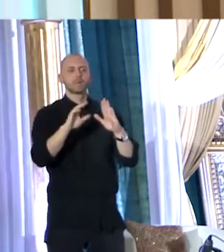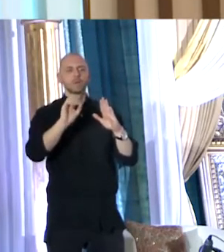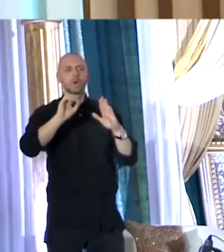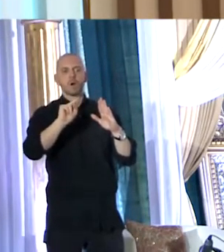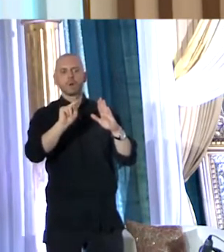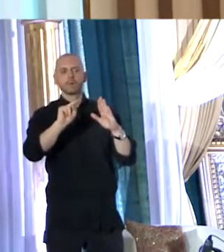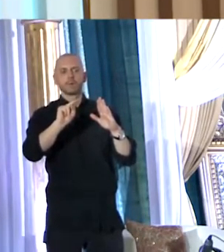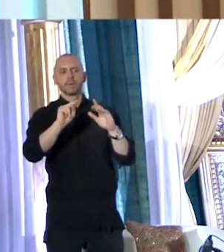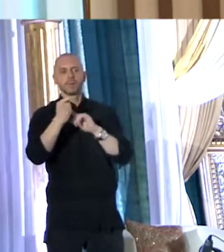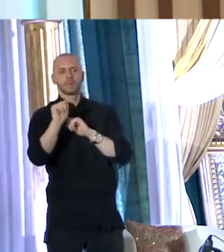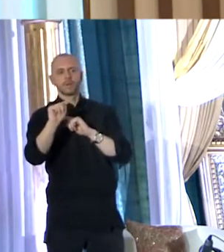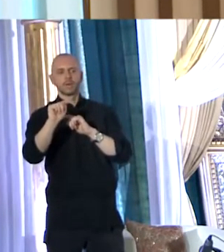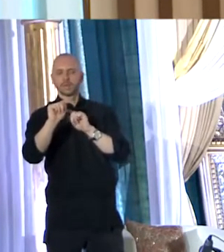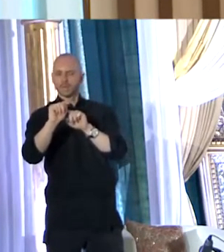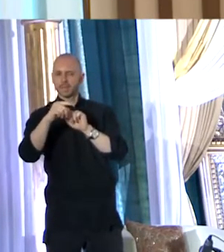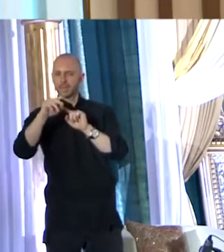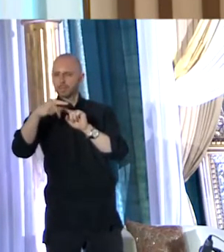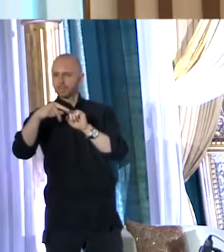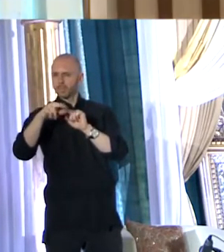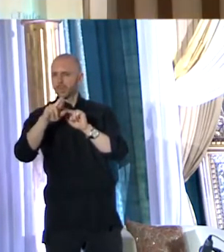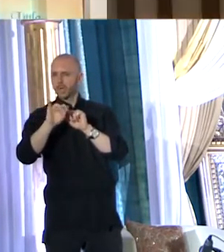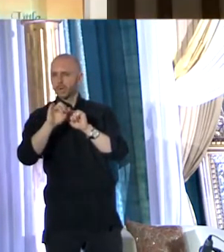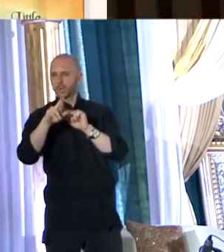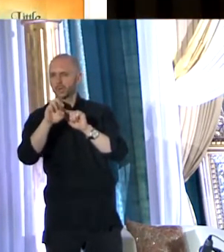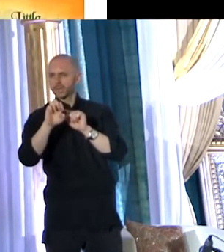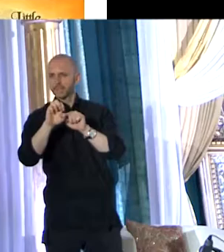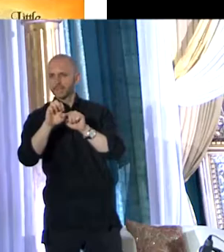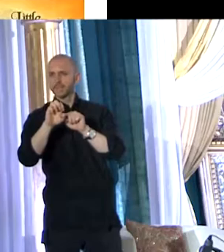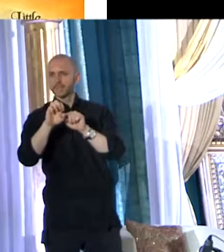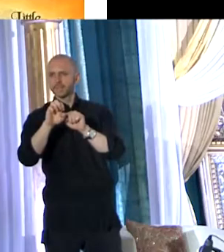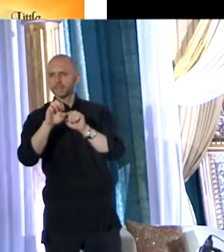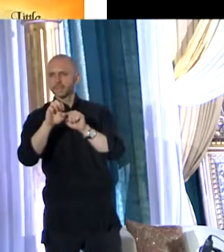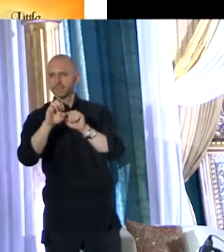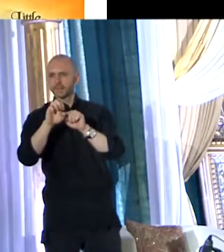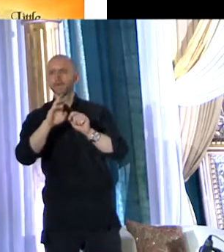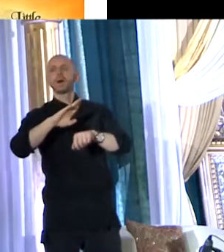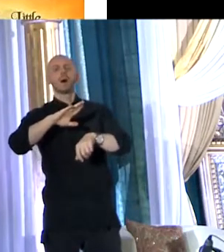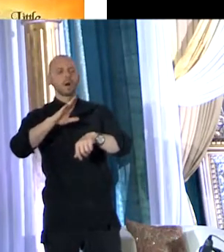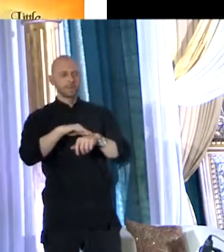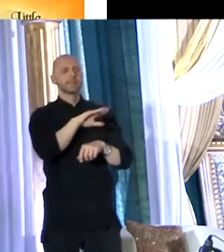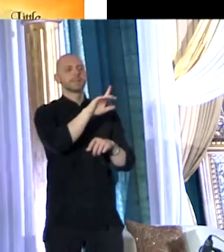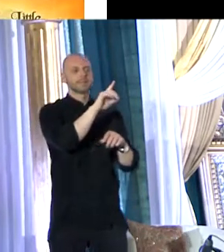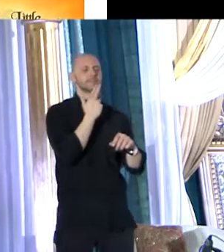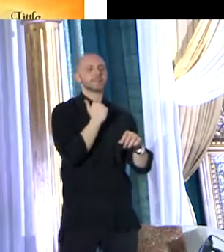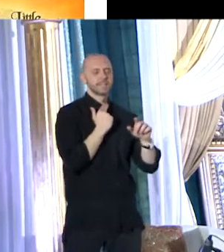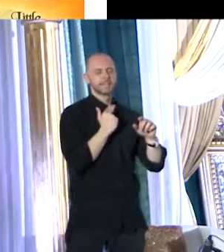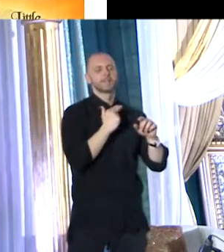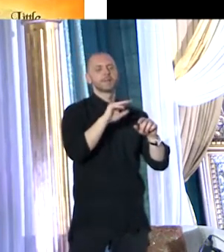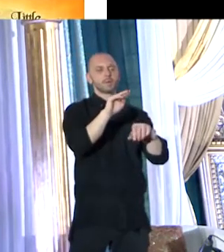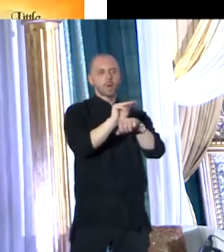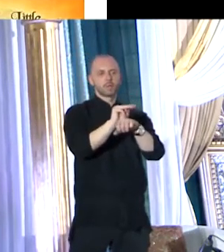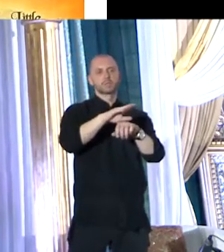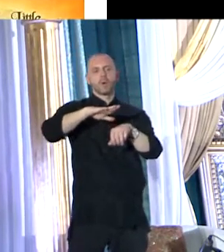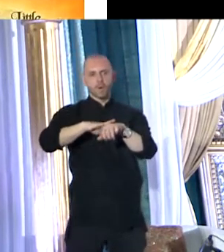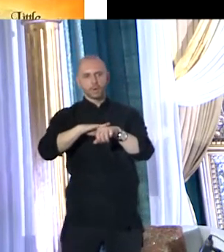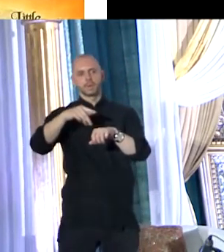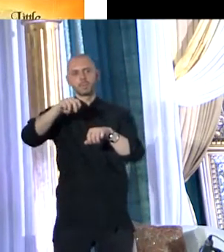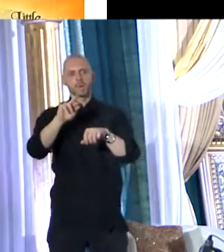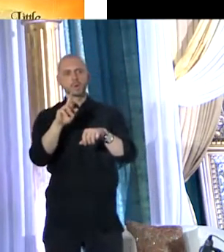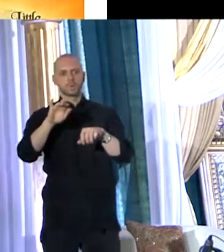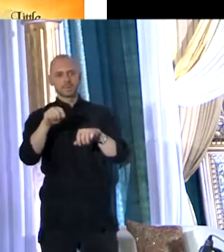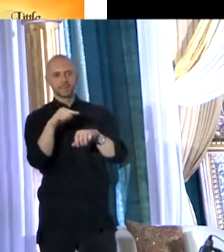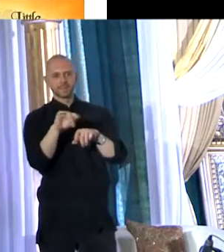another. And we were pleased that the survey was well received by the Muslim community. Most people